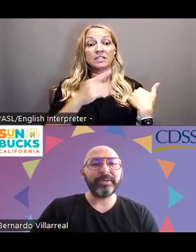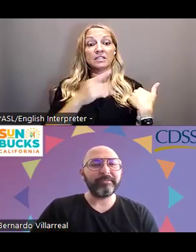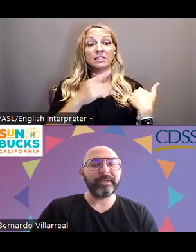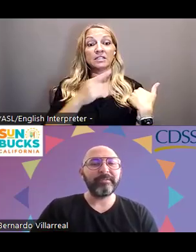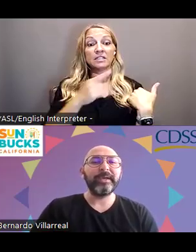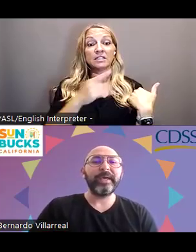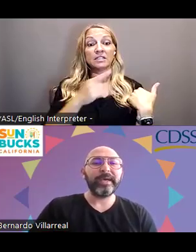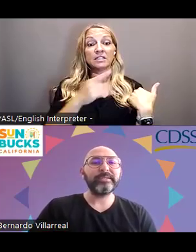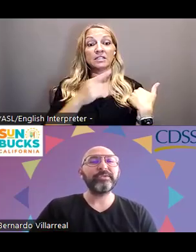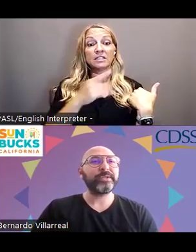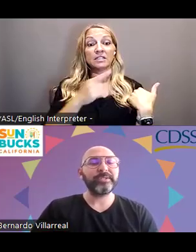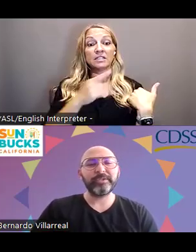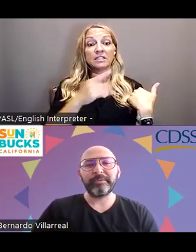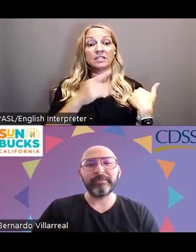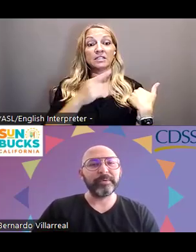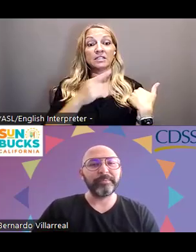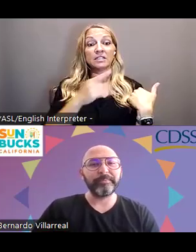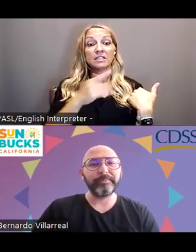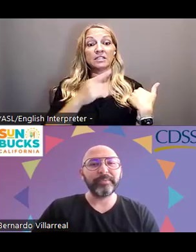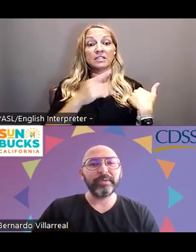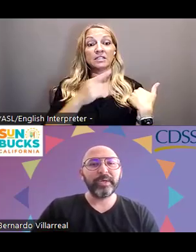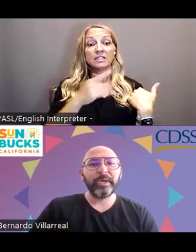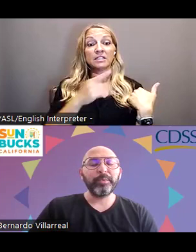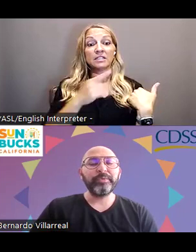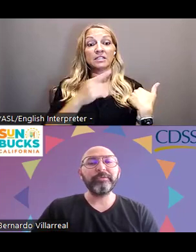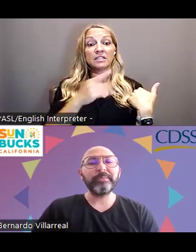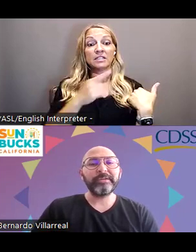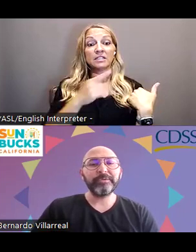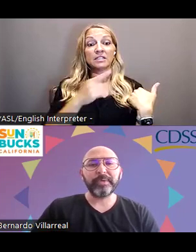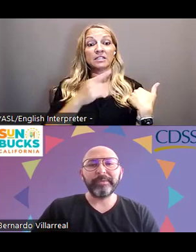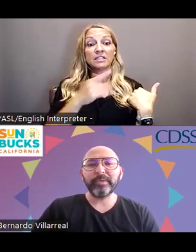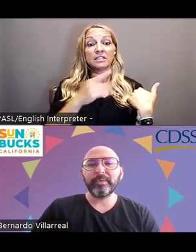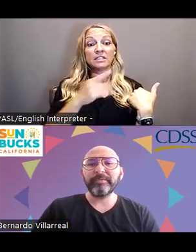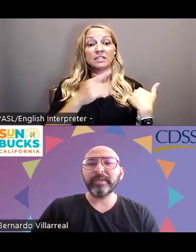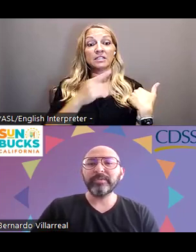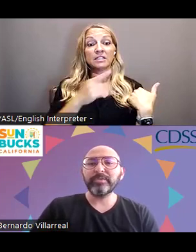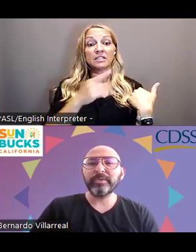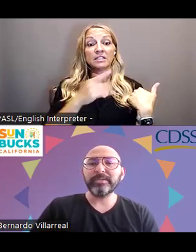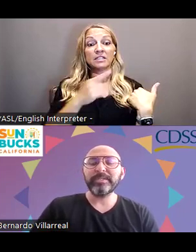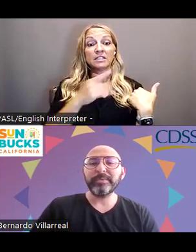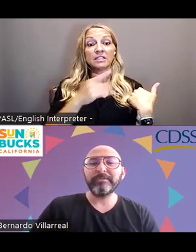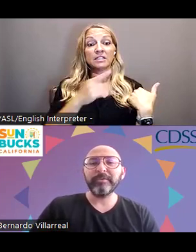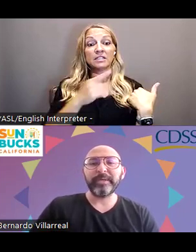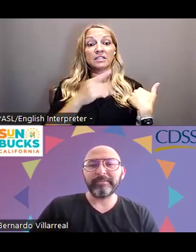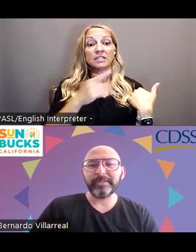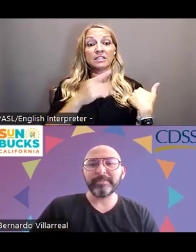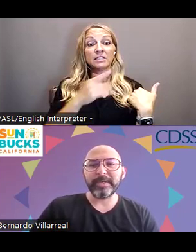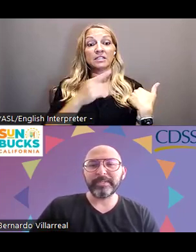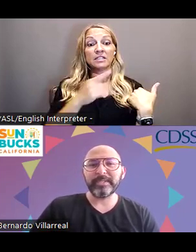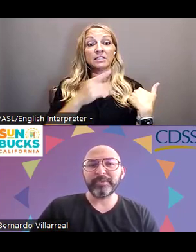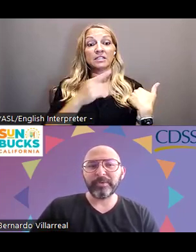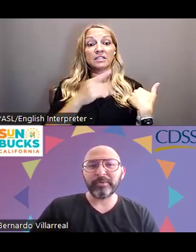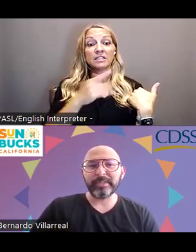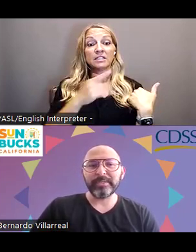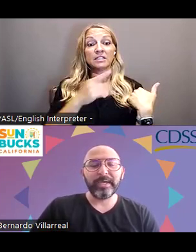in 2025 and 2024. Moving from left to right, we've got 2024